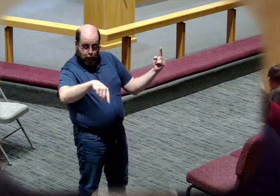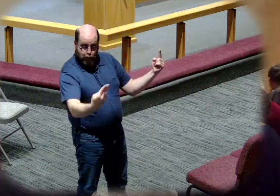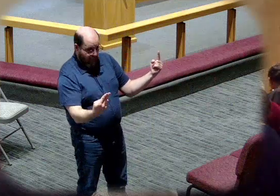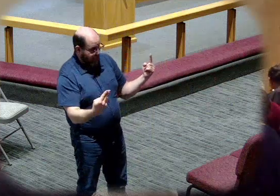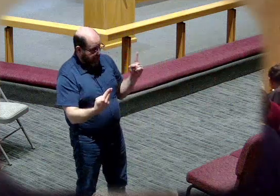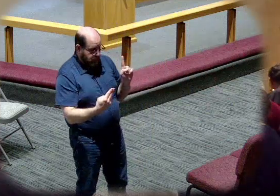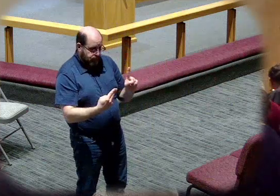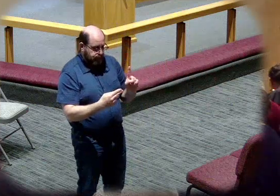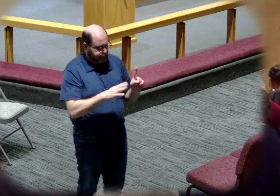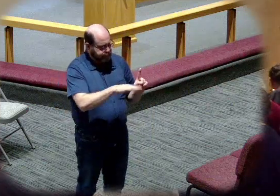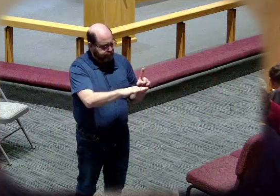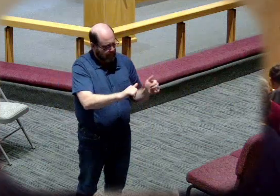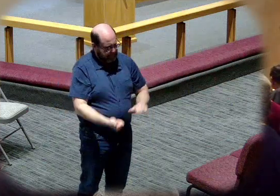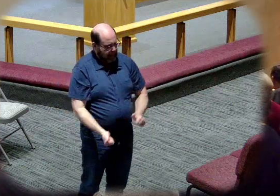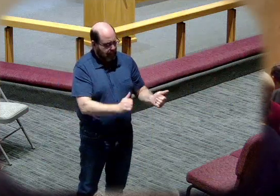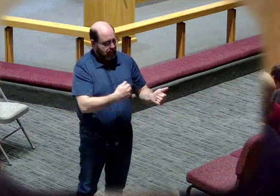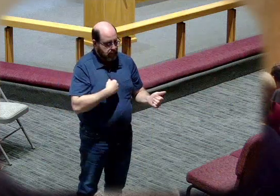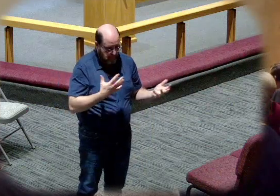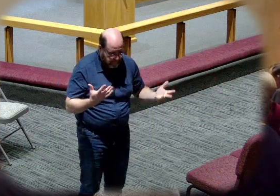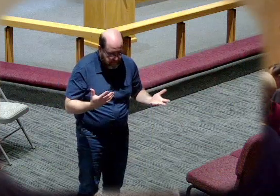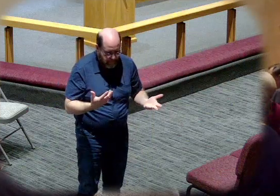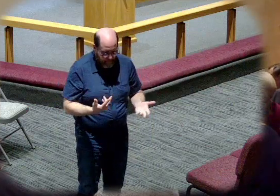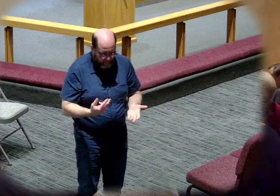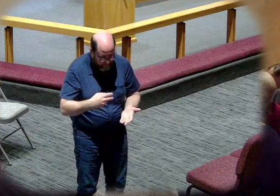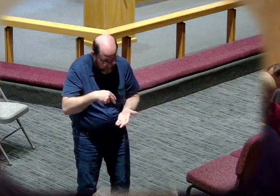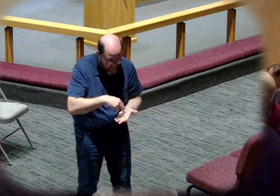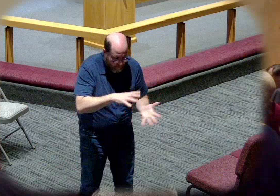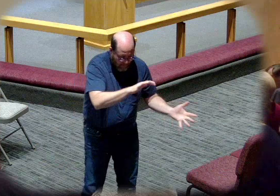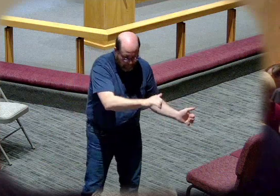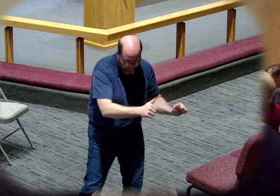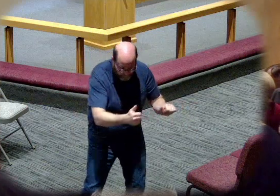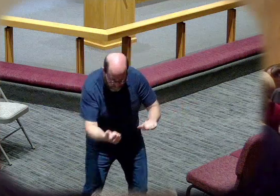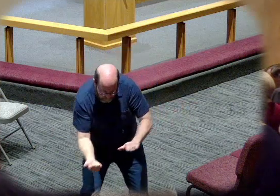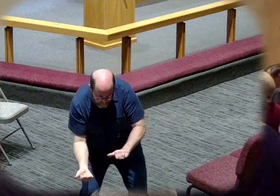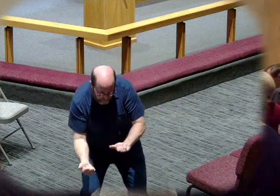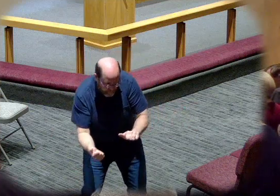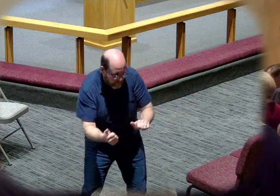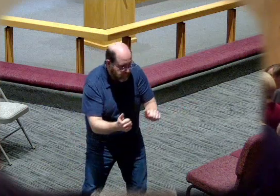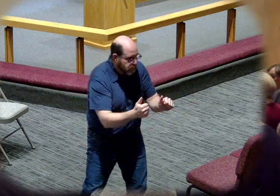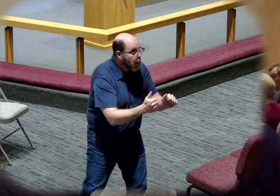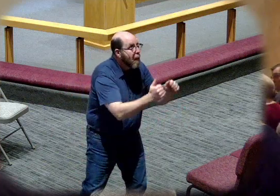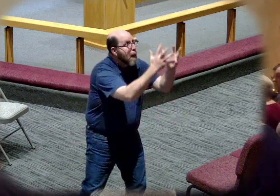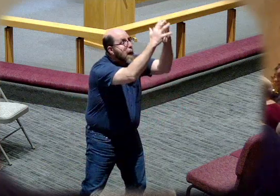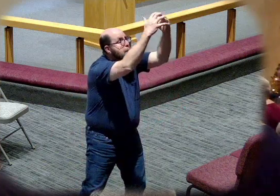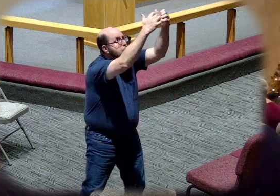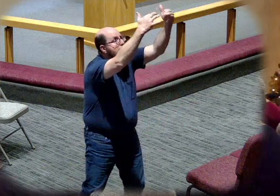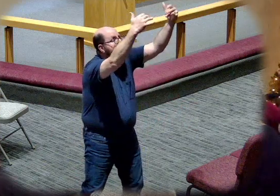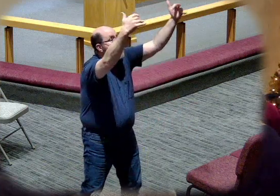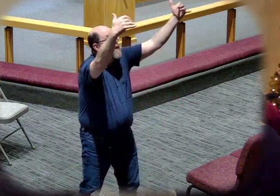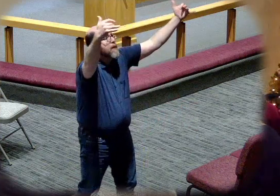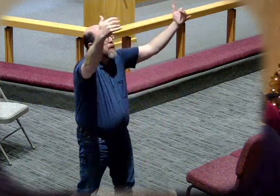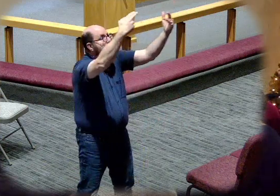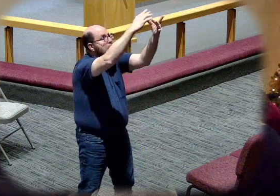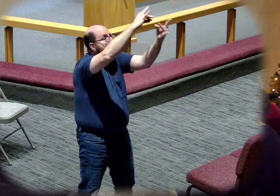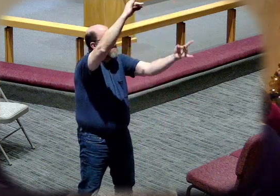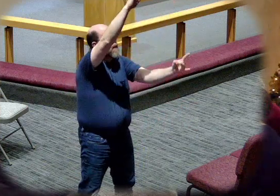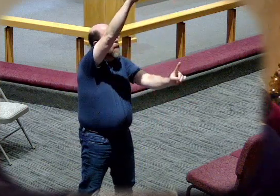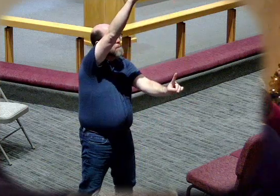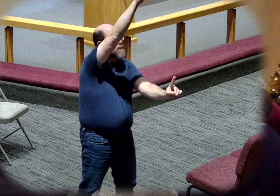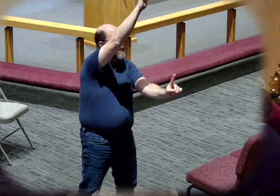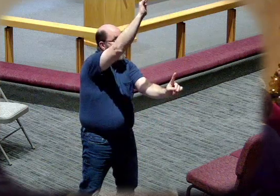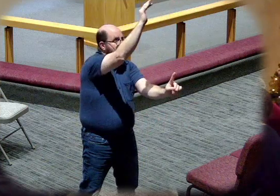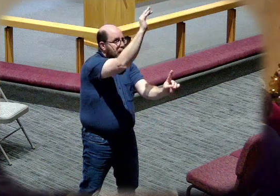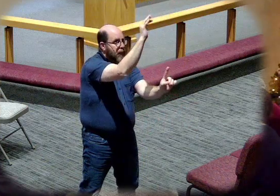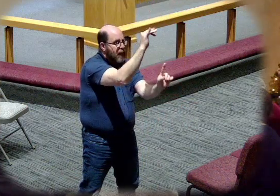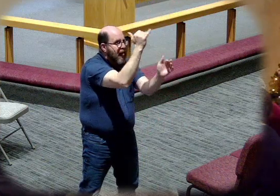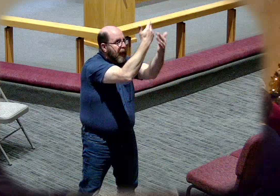in the Jordan. And when he came up out of the water, immediately he saw the heavens being torn open and the Spirit descending on him like